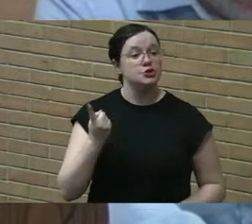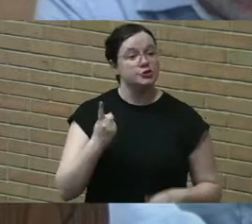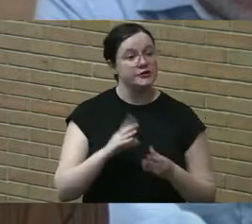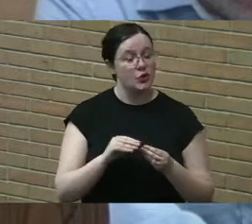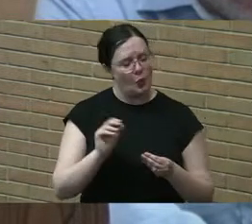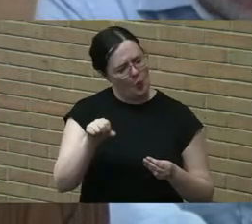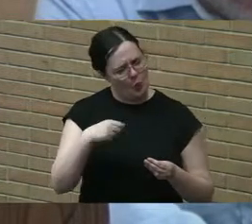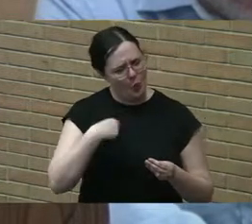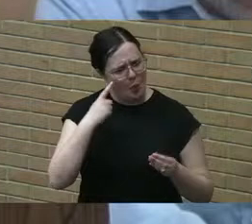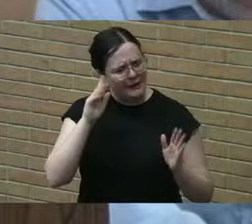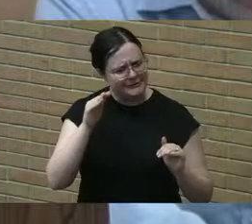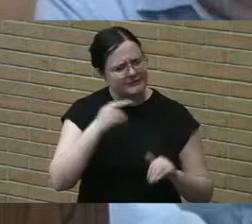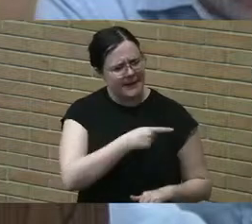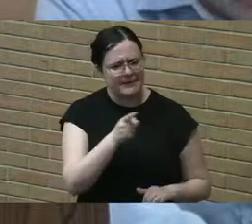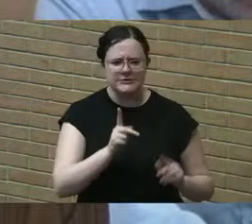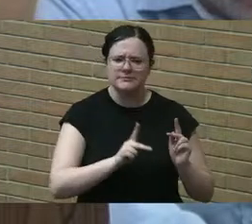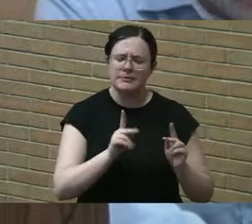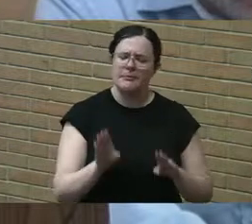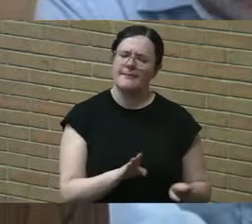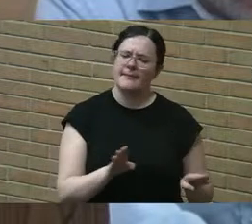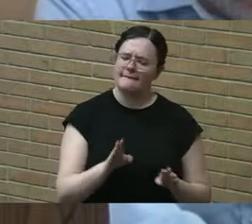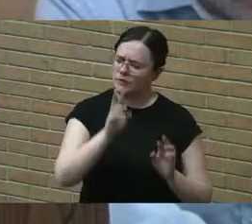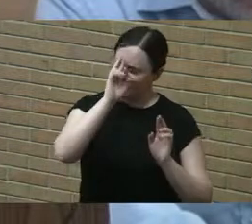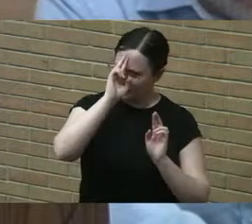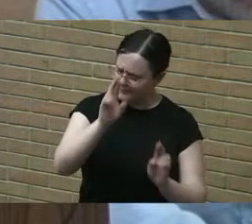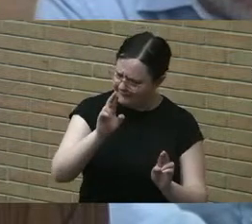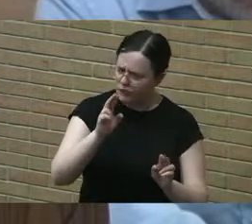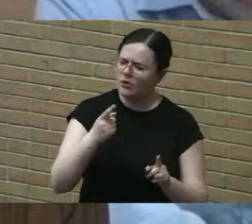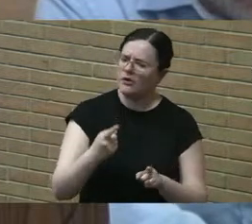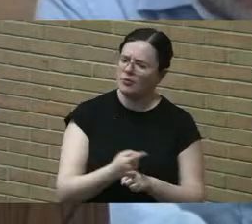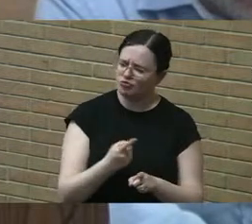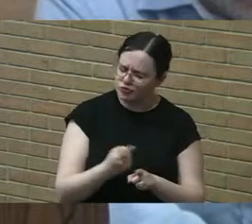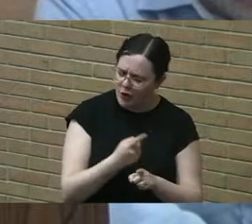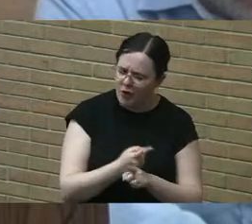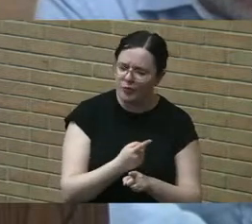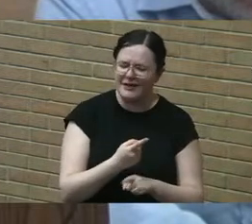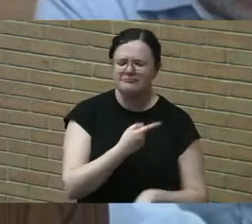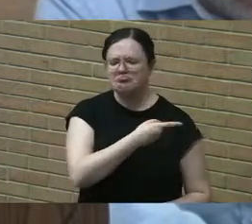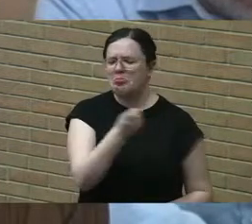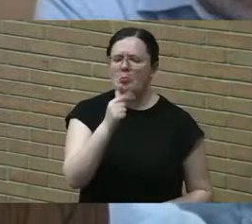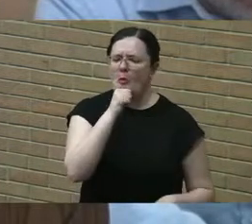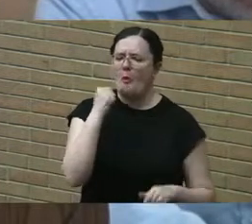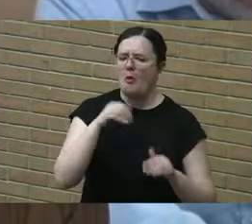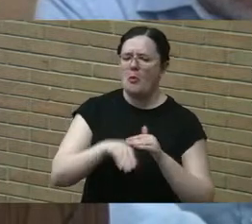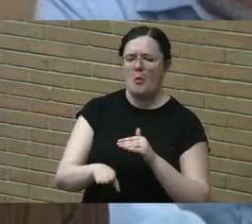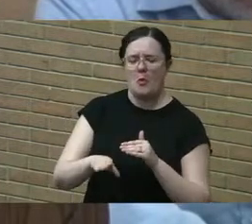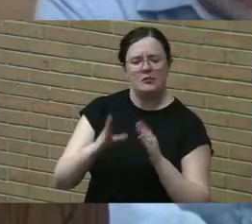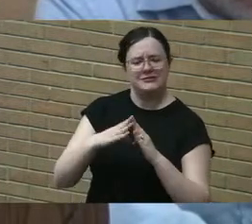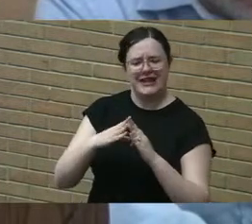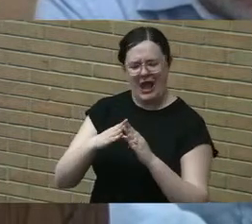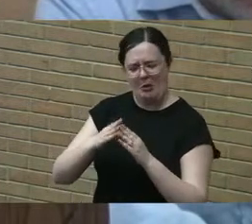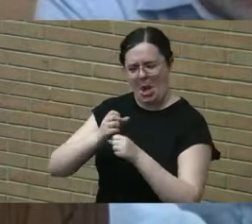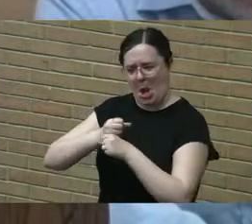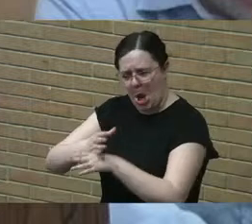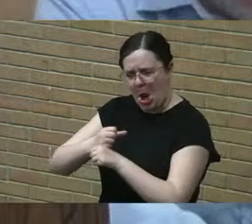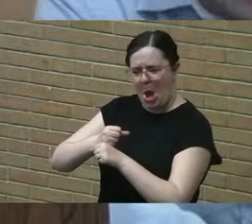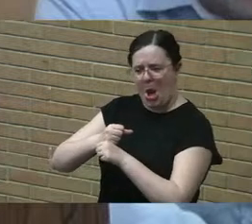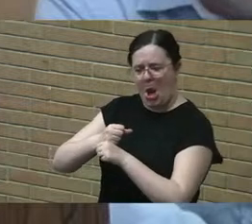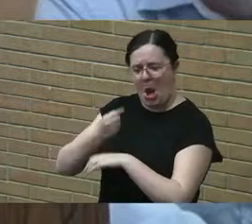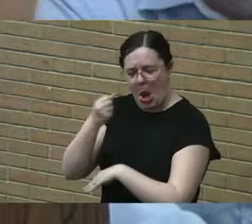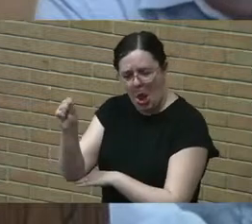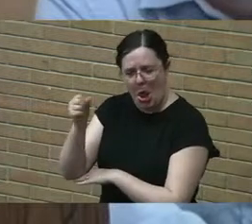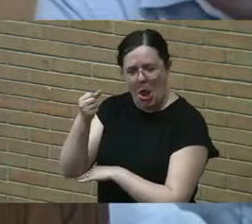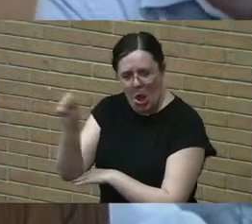behave respectfully and that will not, come into our town and start chanting and start yelling, and that people, and those stories